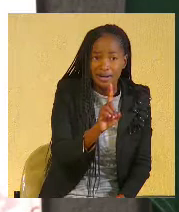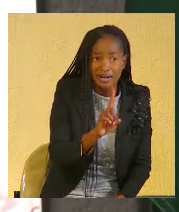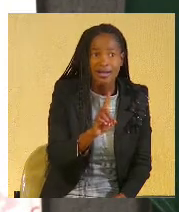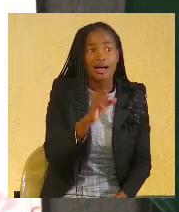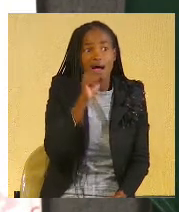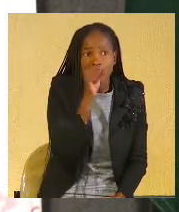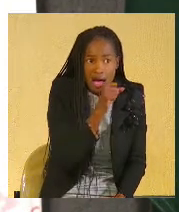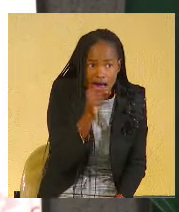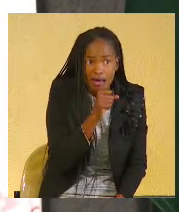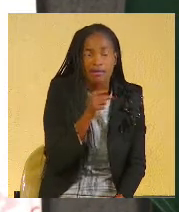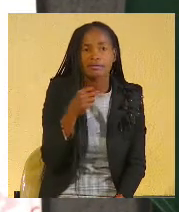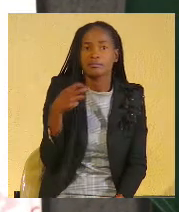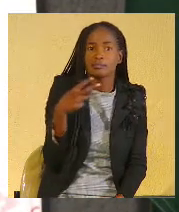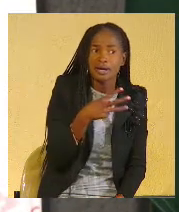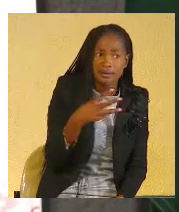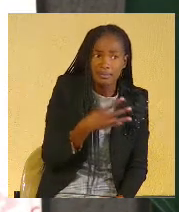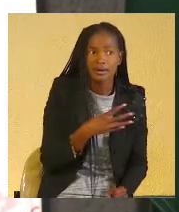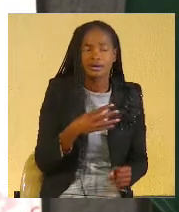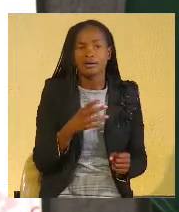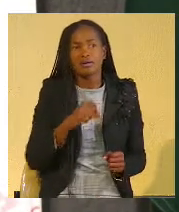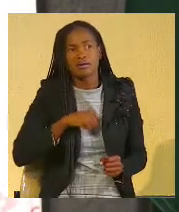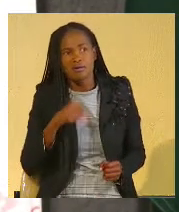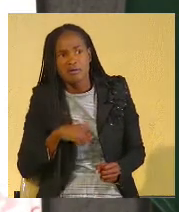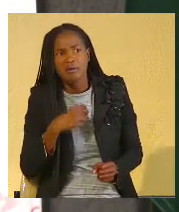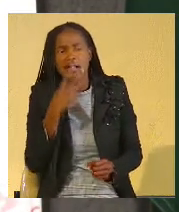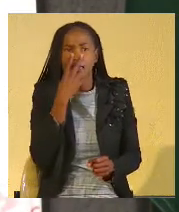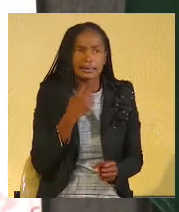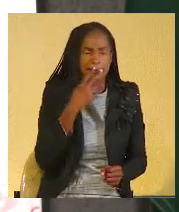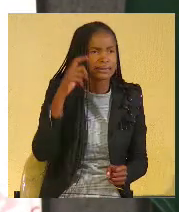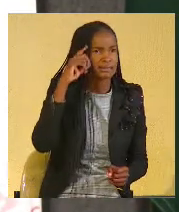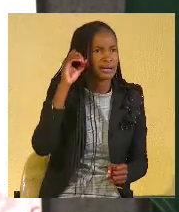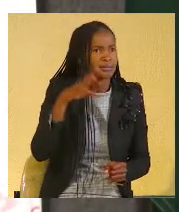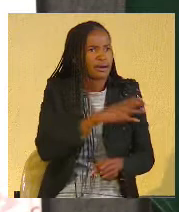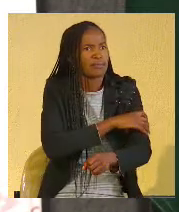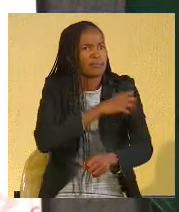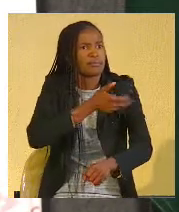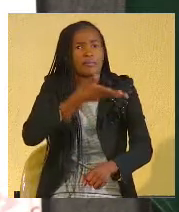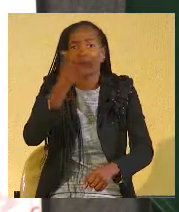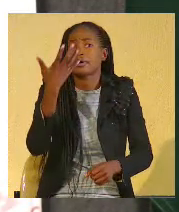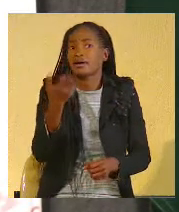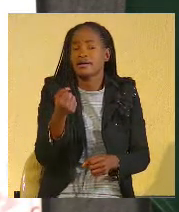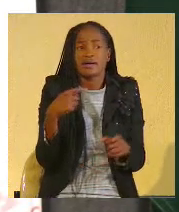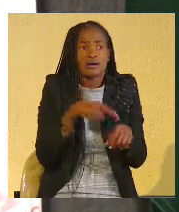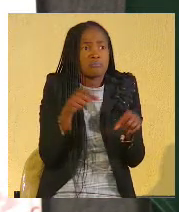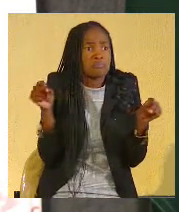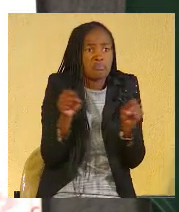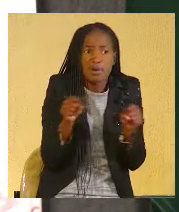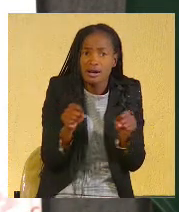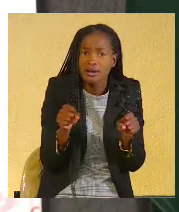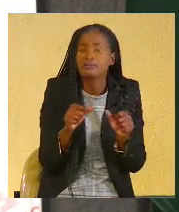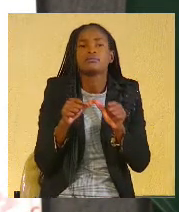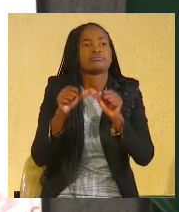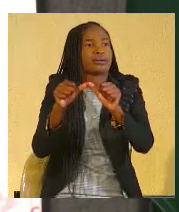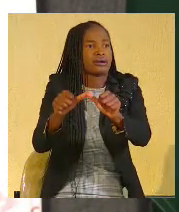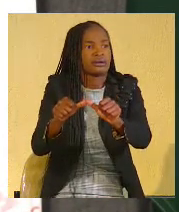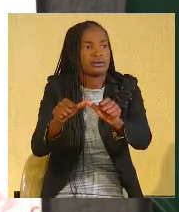primary mandate, that's to ensure the health of the Namibian populations. Malaria is still